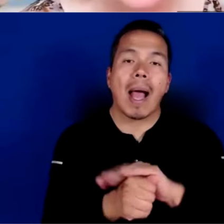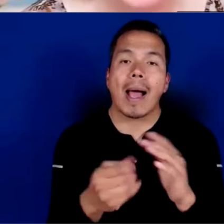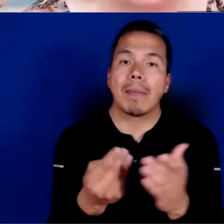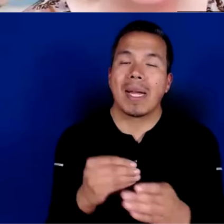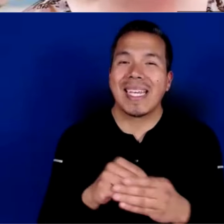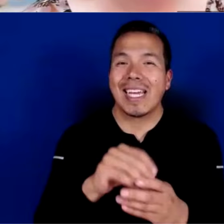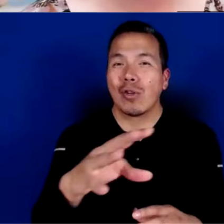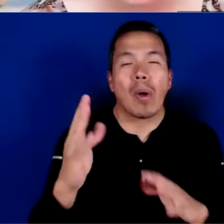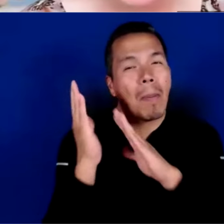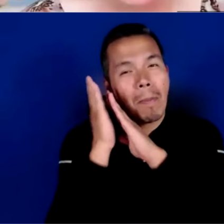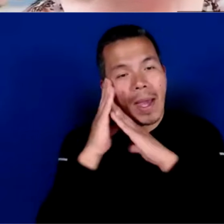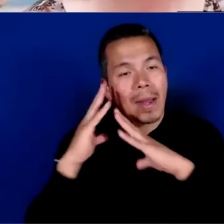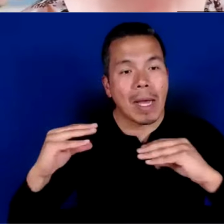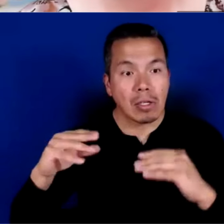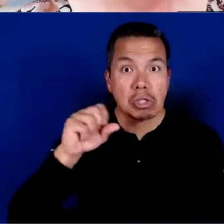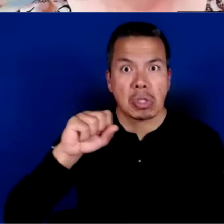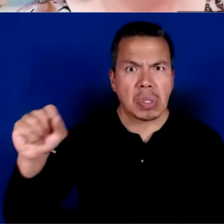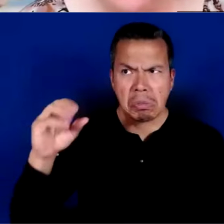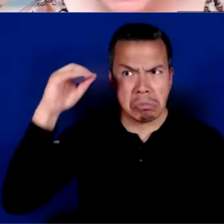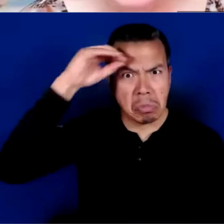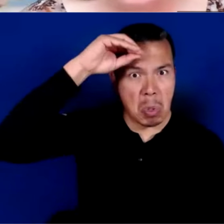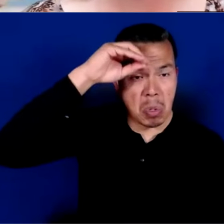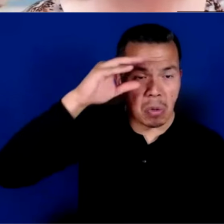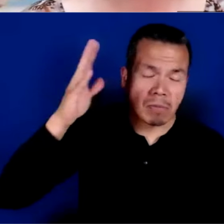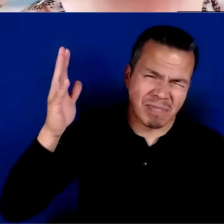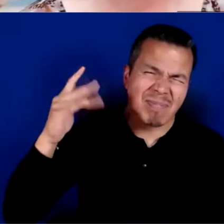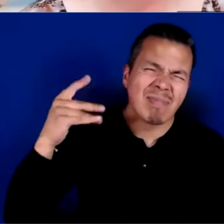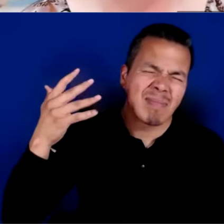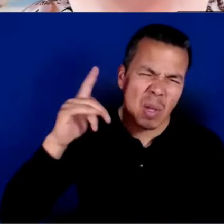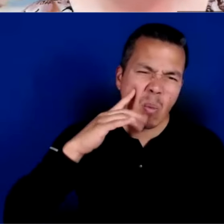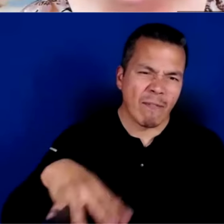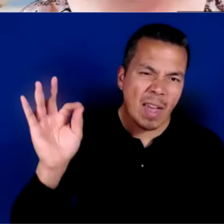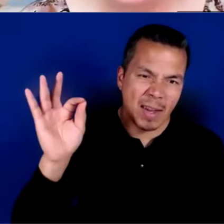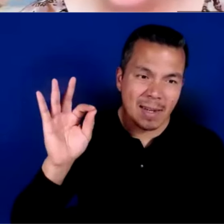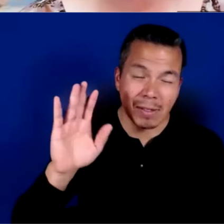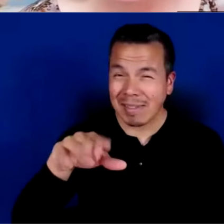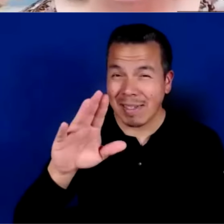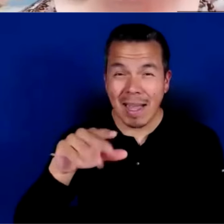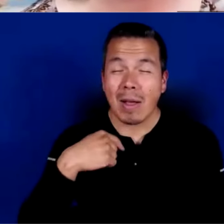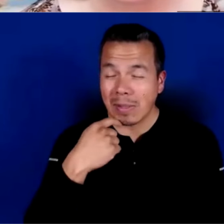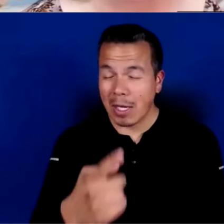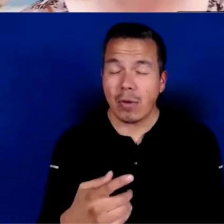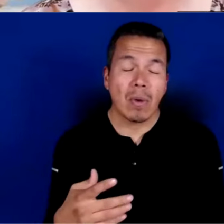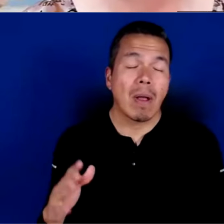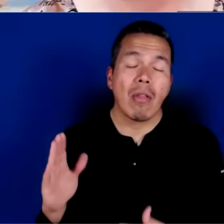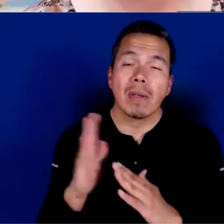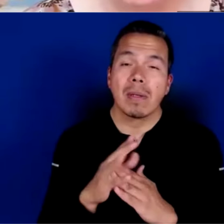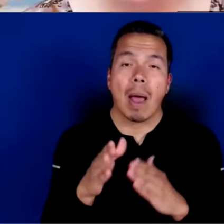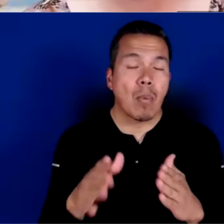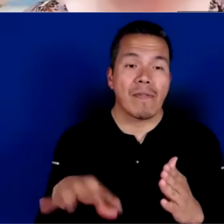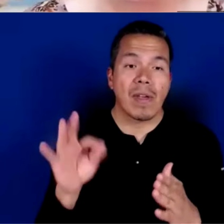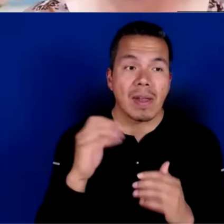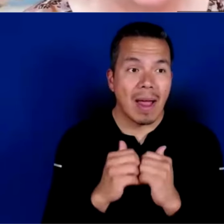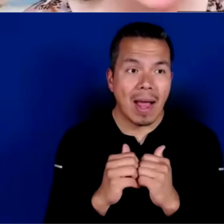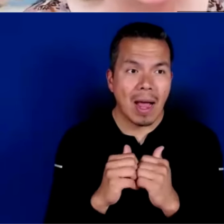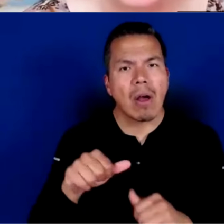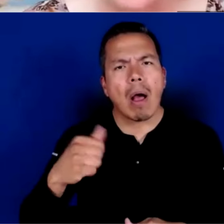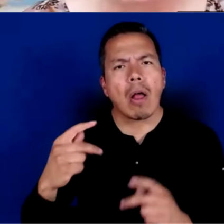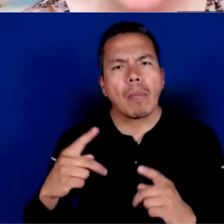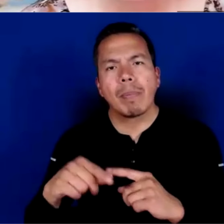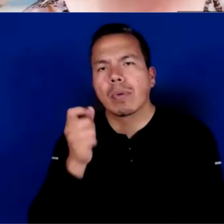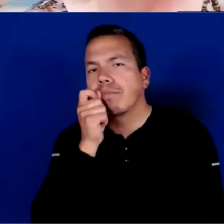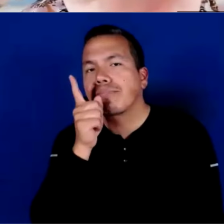happen? Social Security will never know. They will find out. And I will tell you the number one way they find out is other people call and